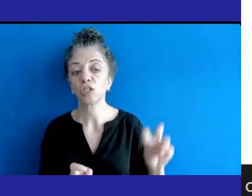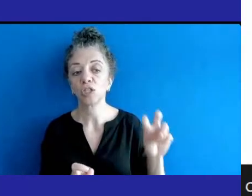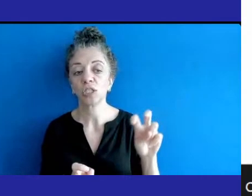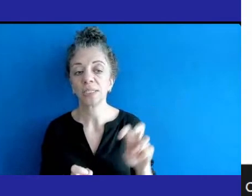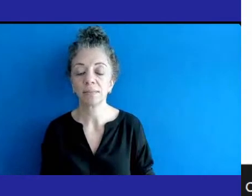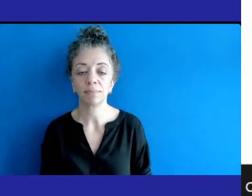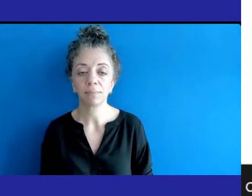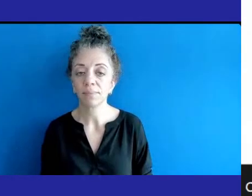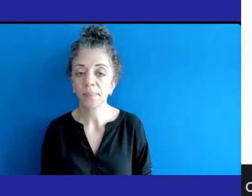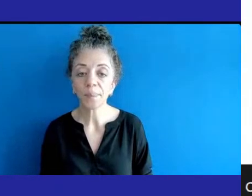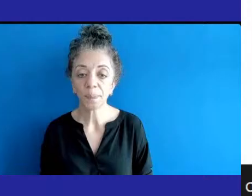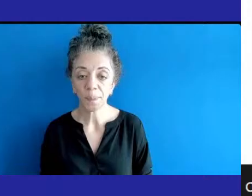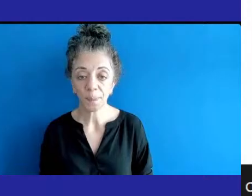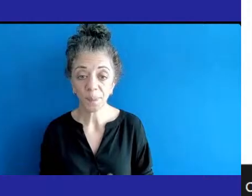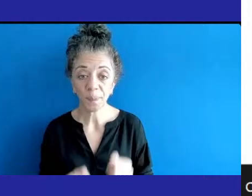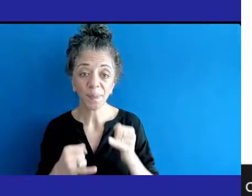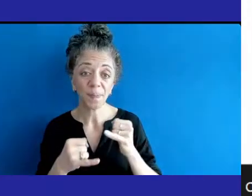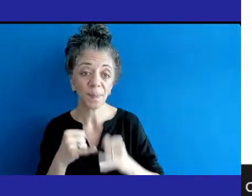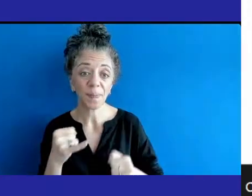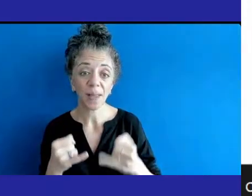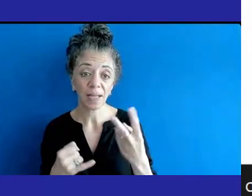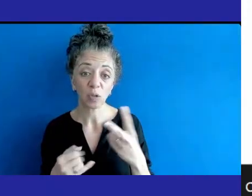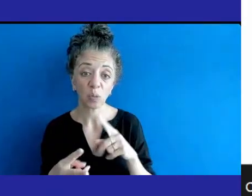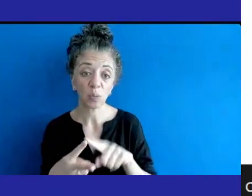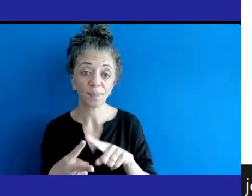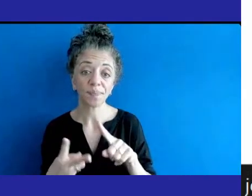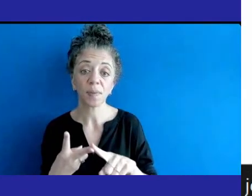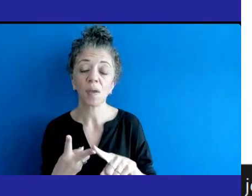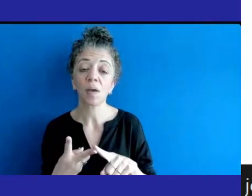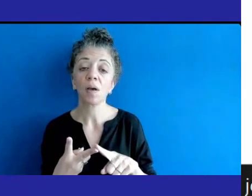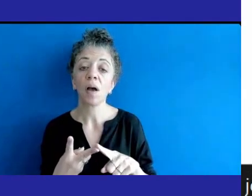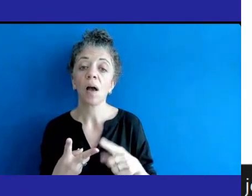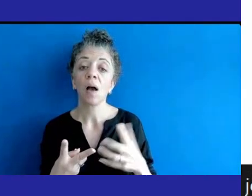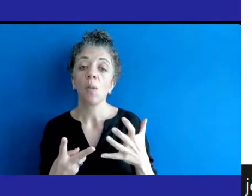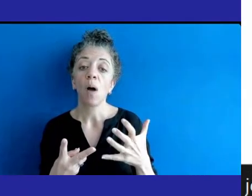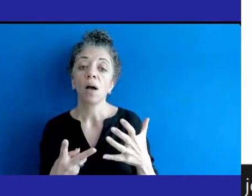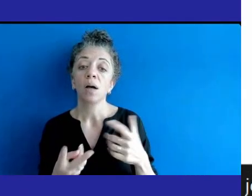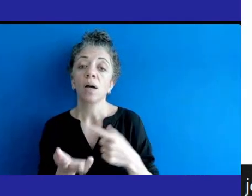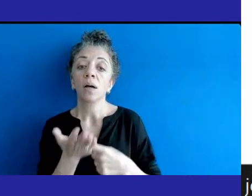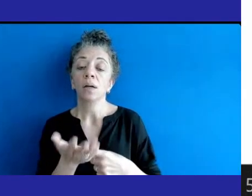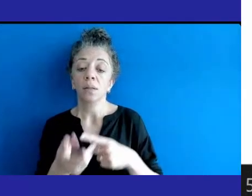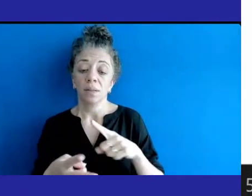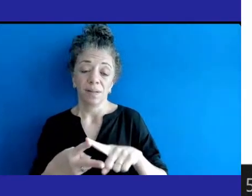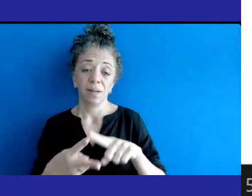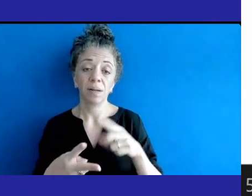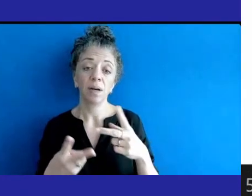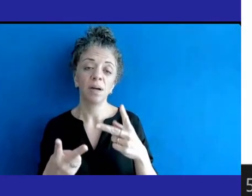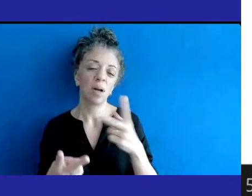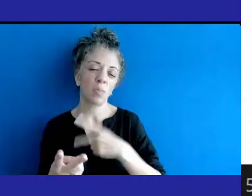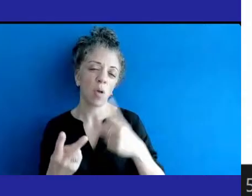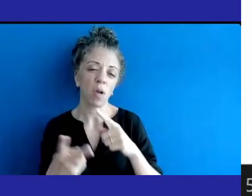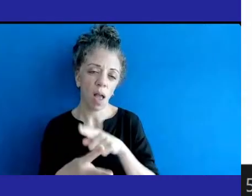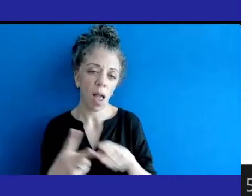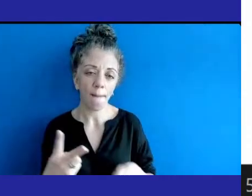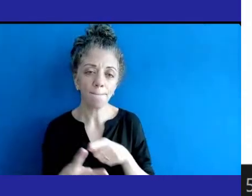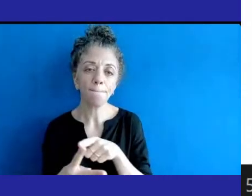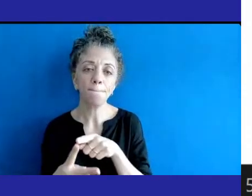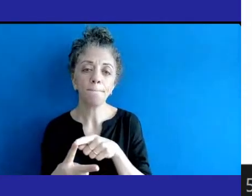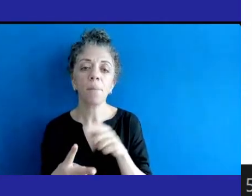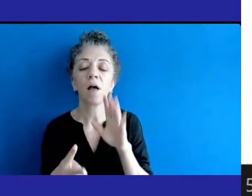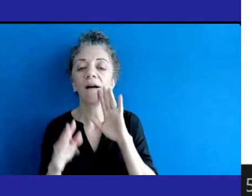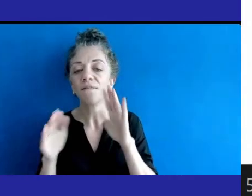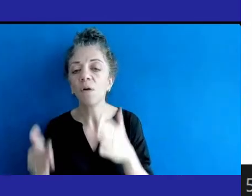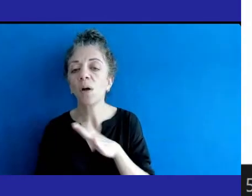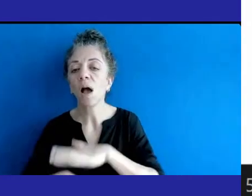The last two programs I would like to talk about are just two programs we have in place here at New York City Health and Hospitals focused on